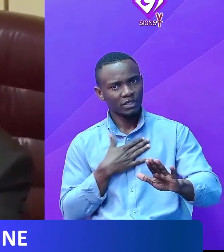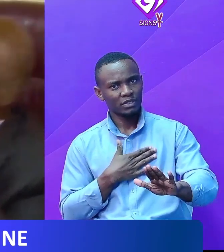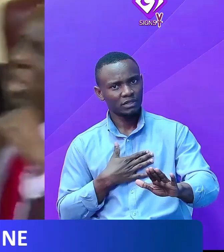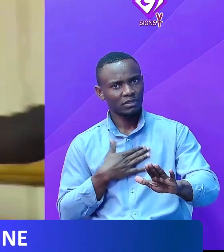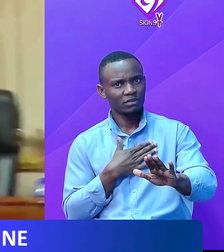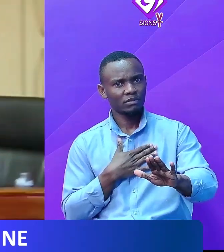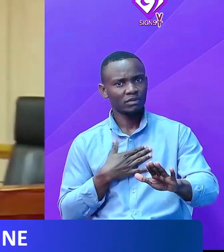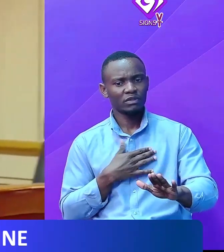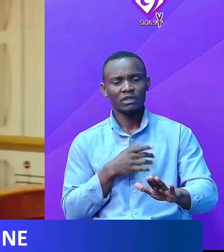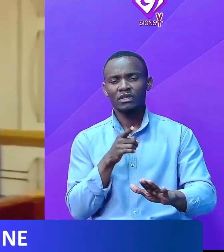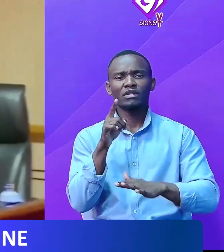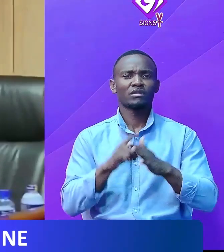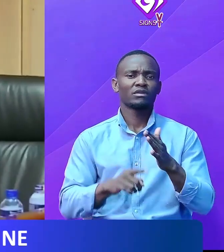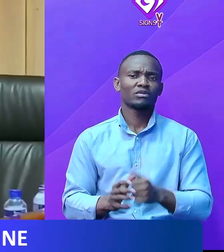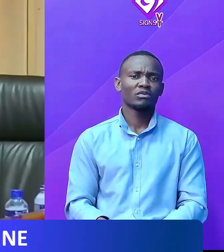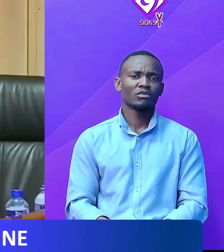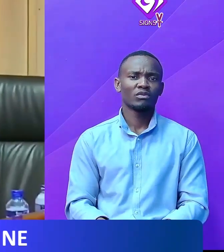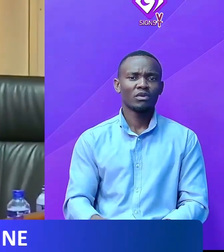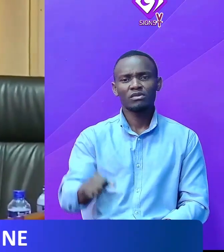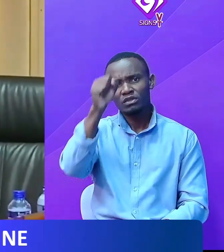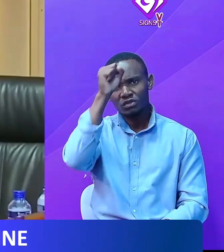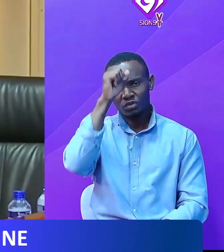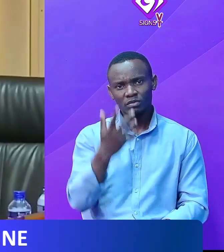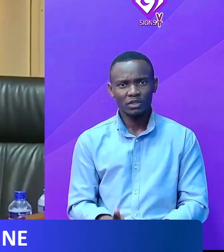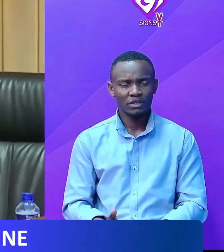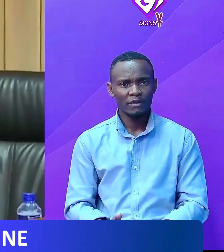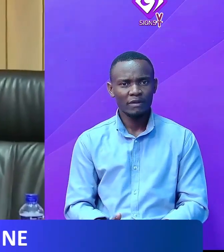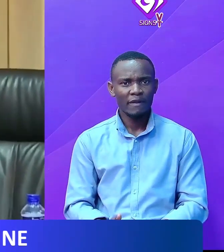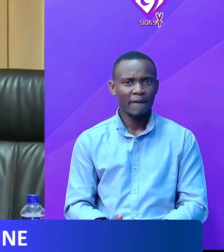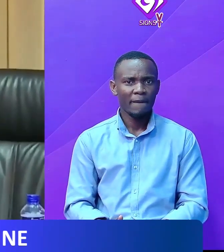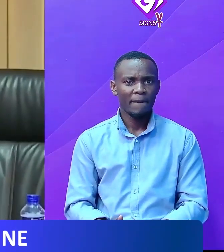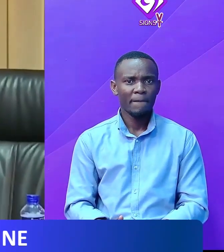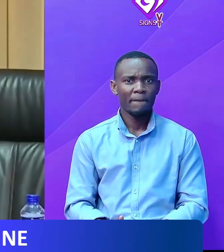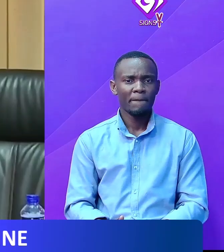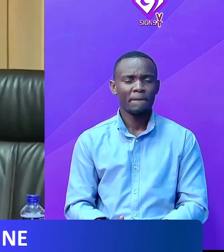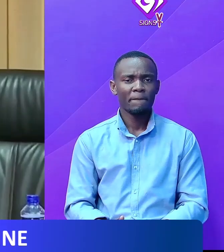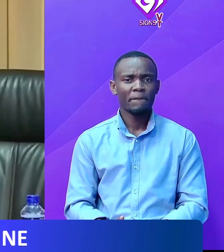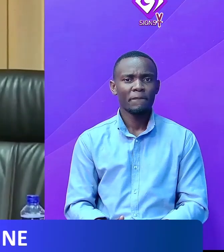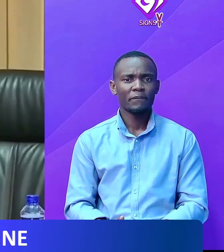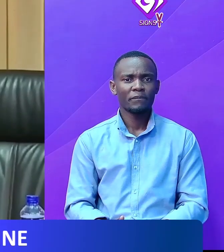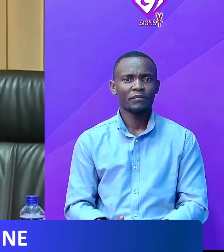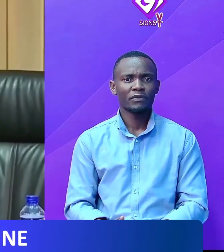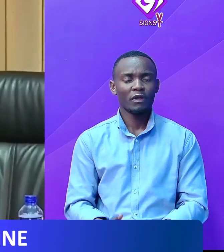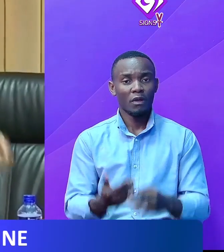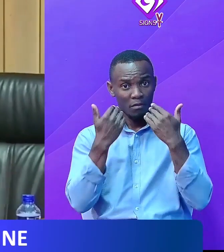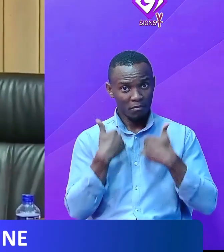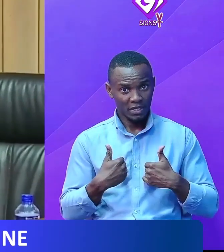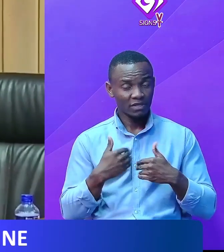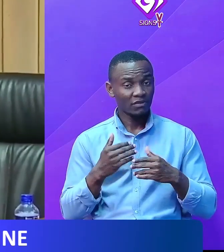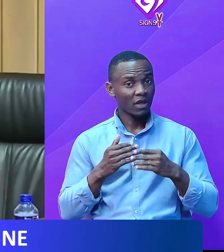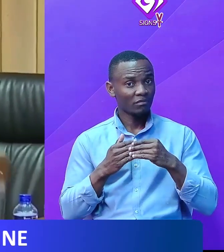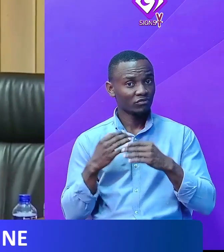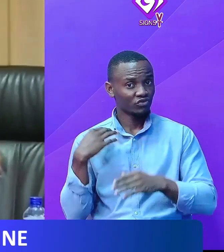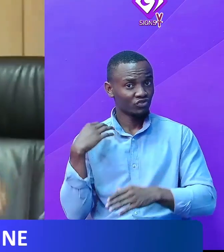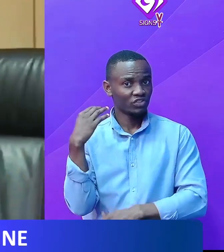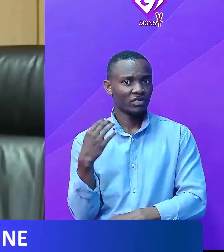nonsense. You cannot. Witness to come here. The chair, I'm chairing this, and I asked you. Not